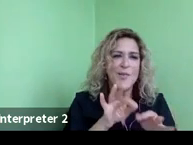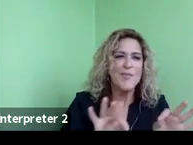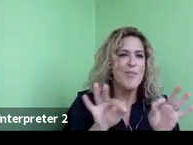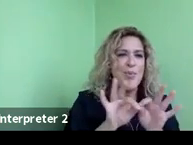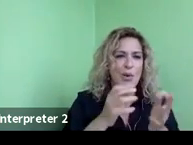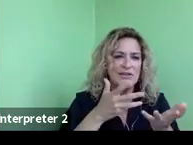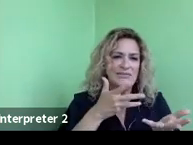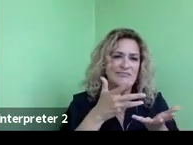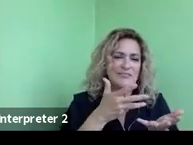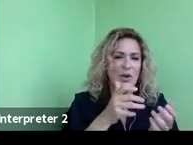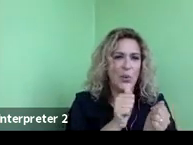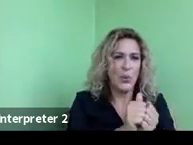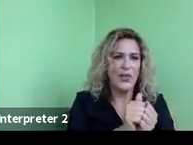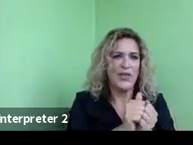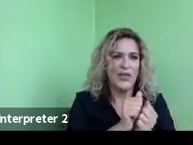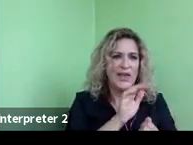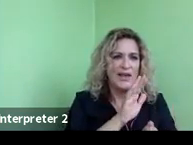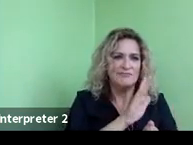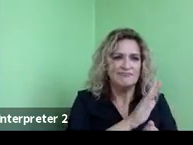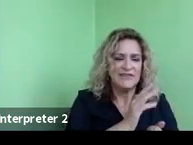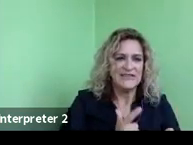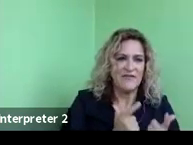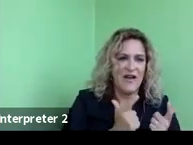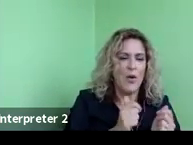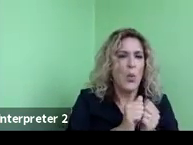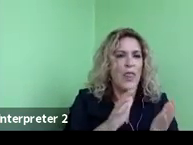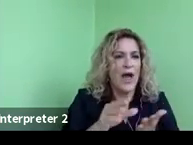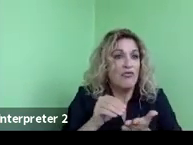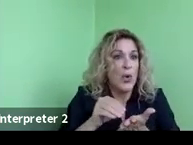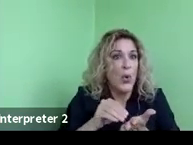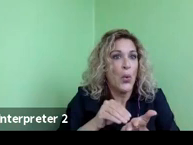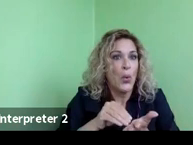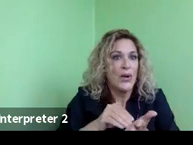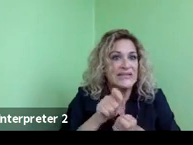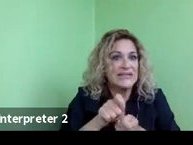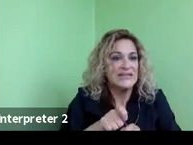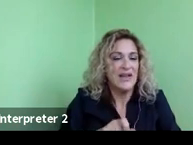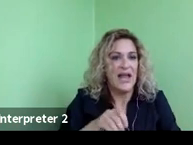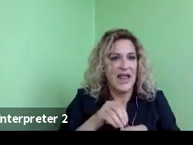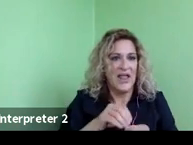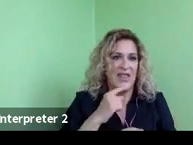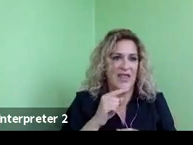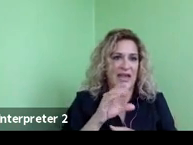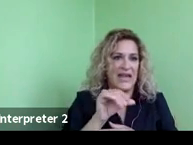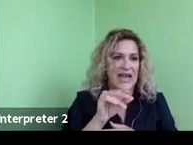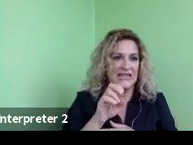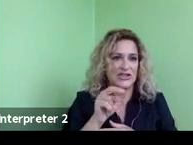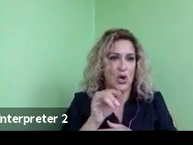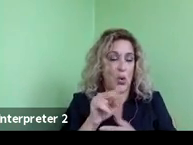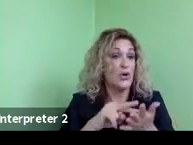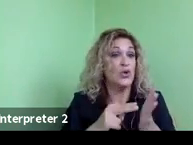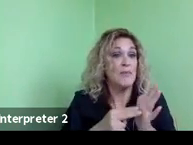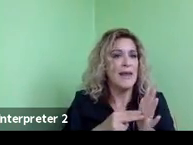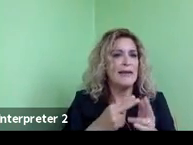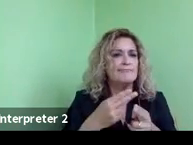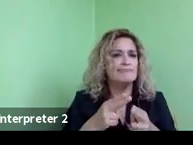conversations with the survivor without recording the details of it in the case note. So work to limit it so that it won't become harmful